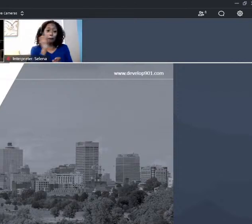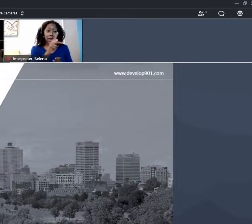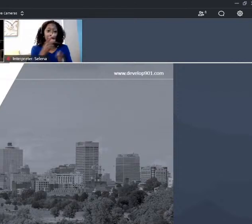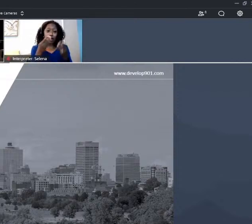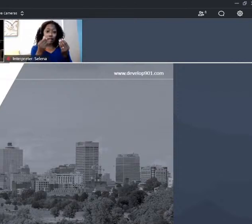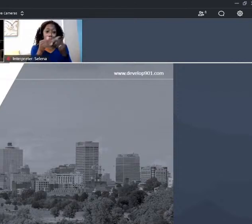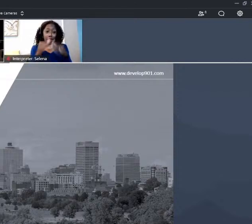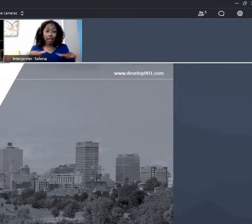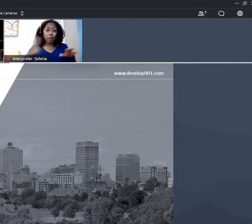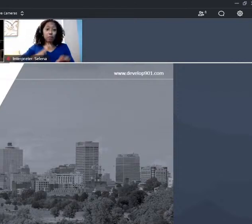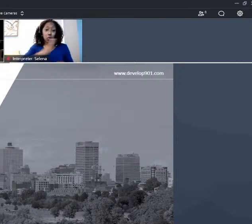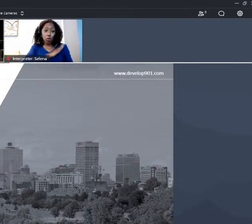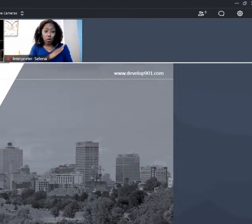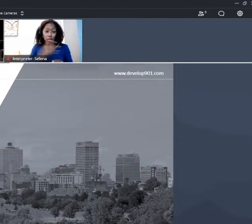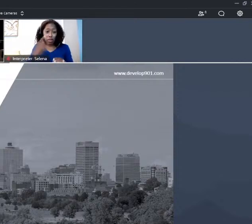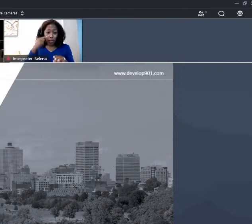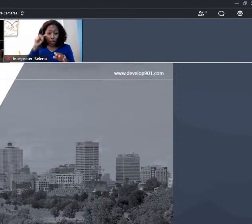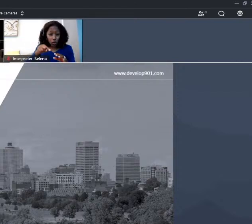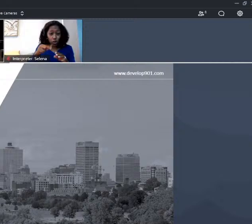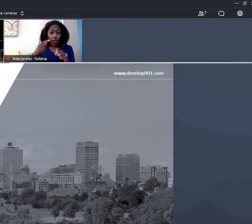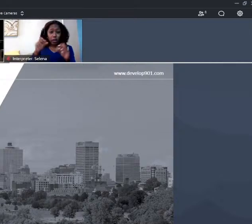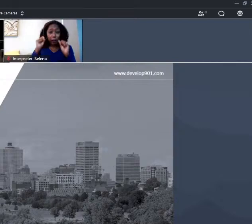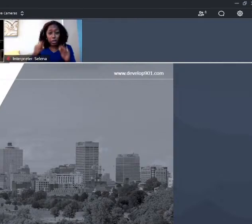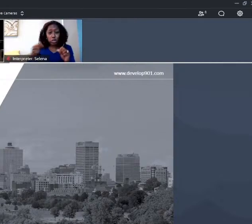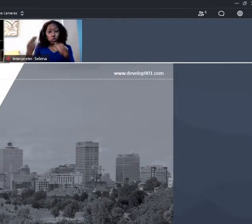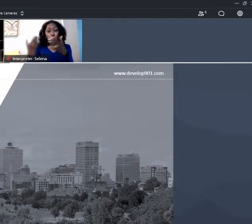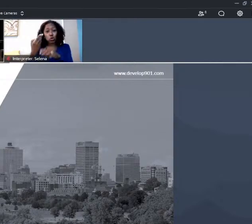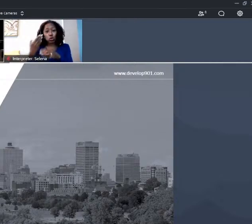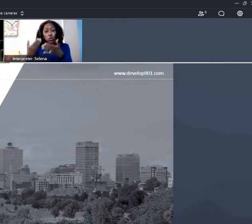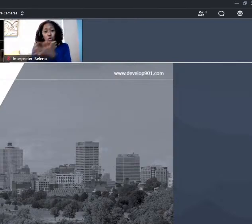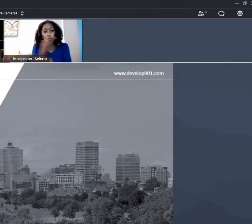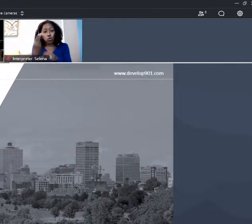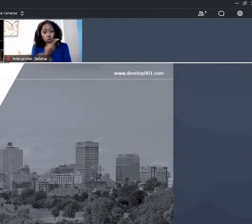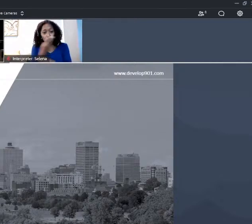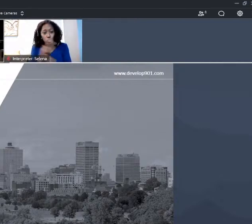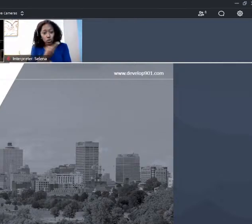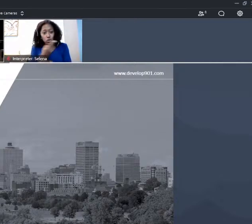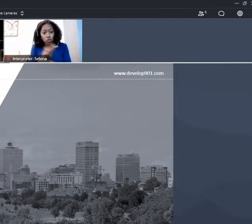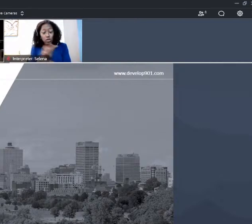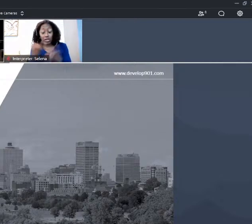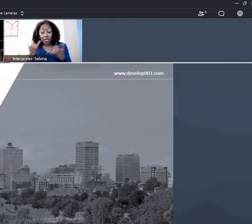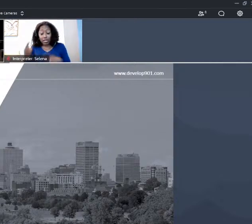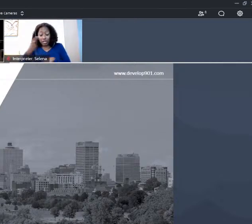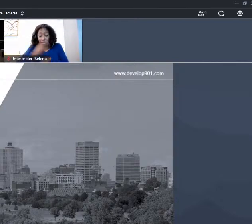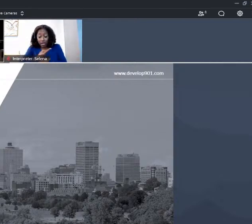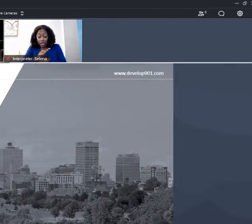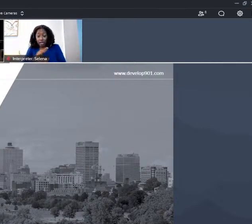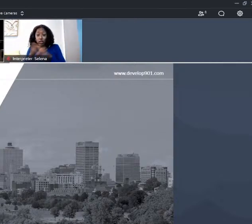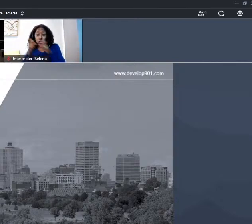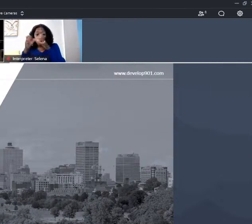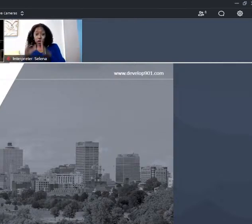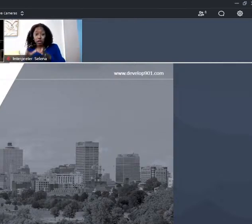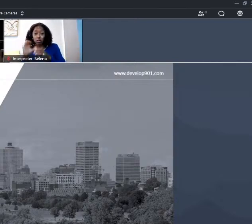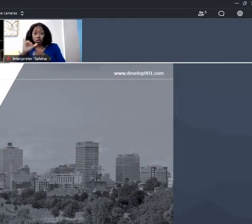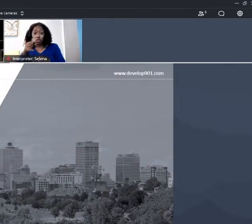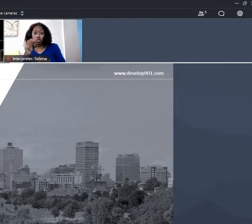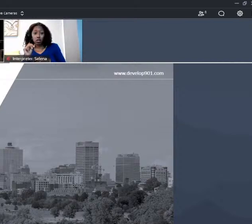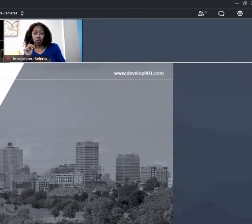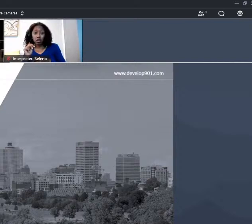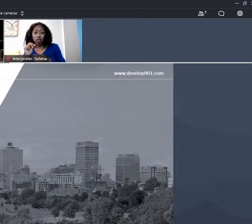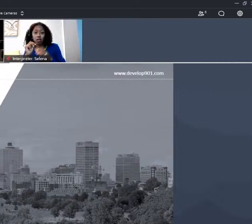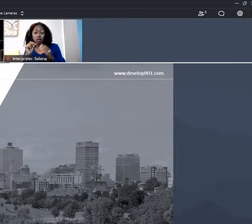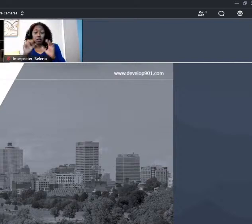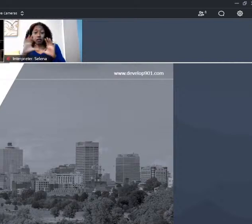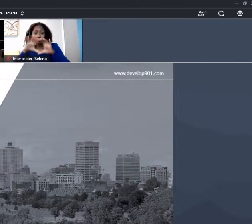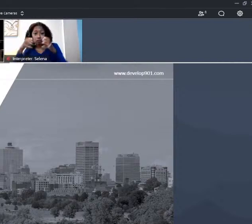use. And with that, today we heard a presentation from Director John Zena of DPD of a